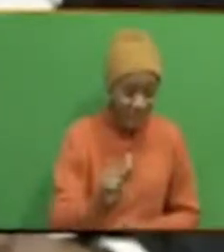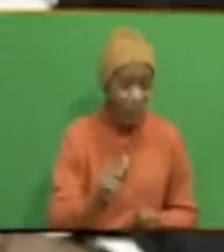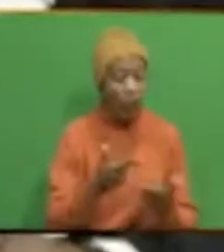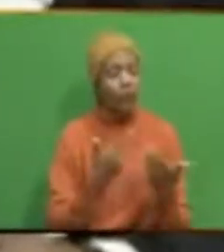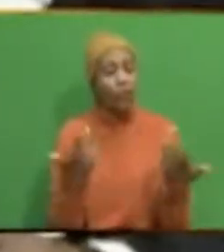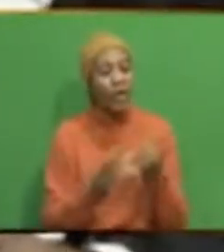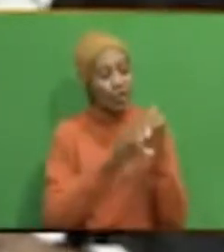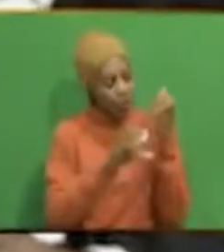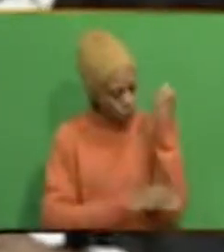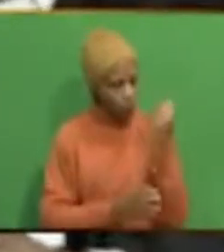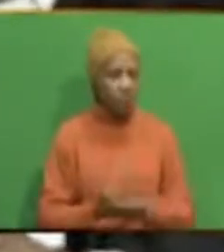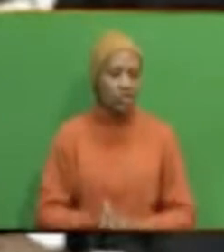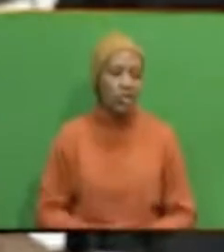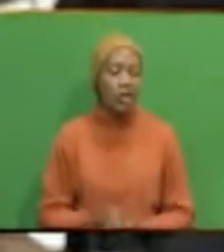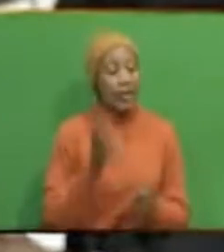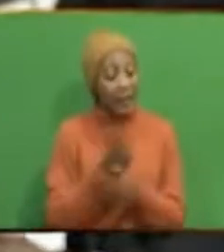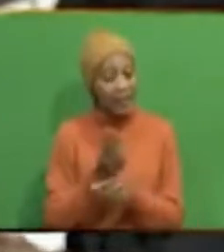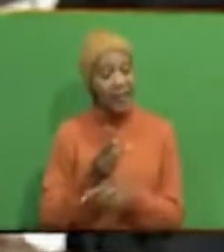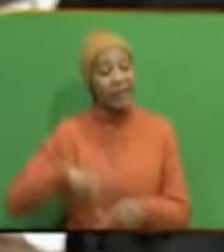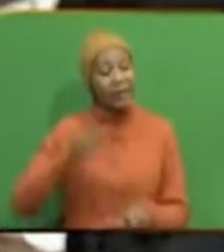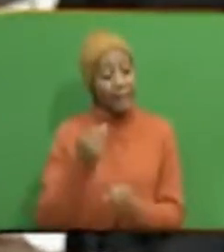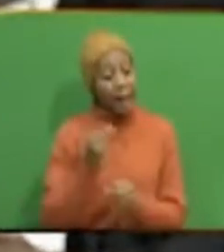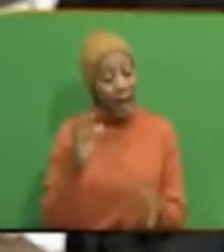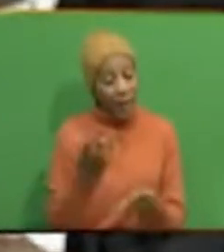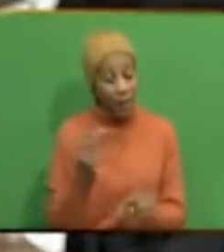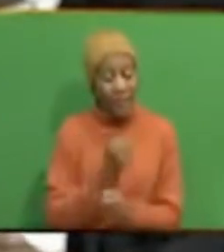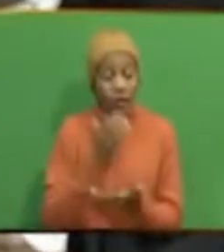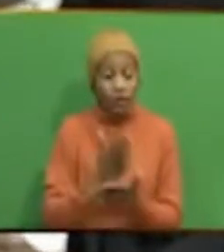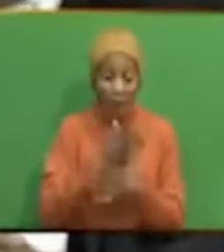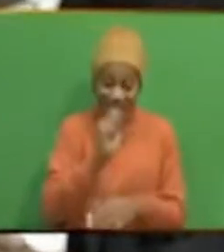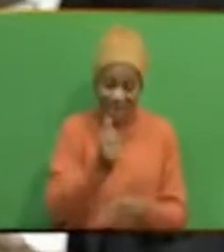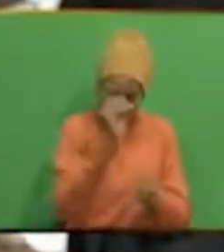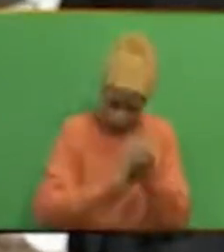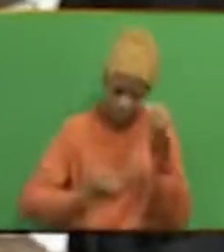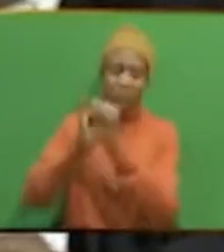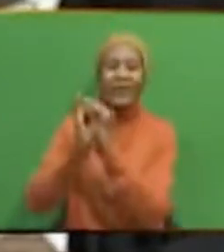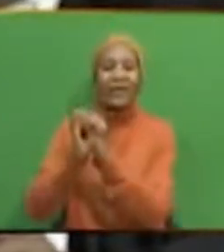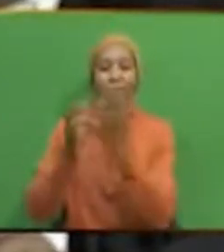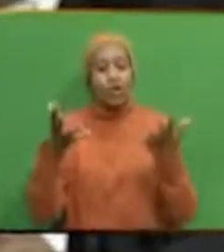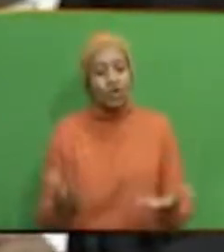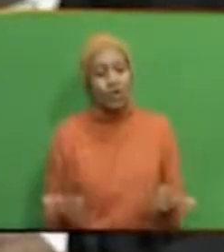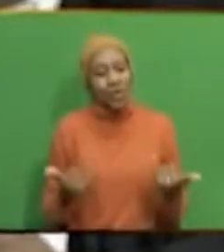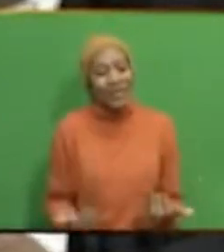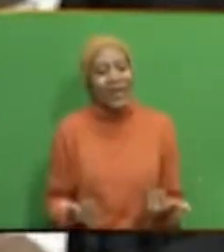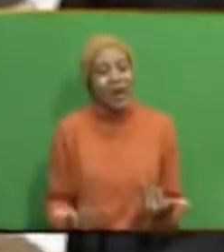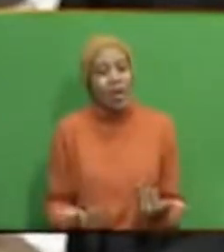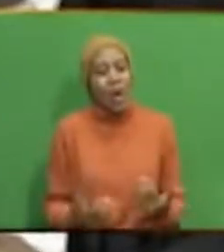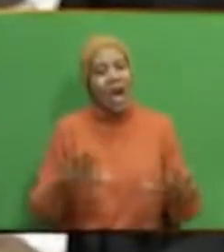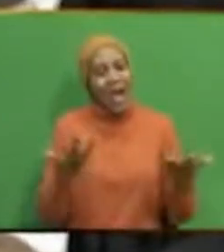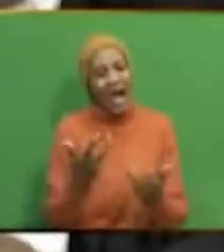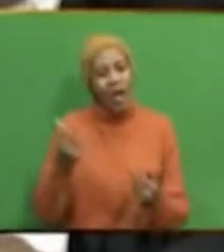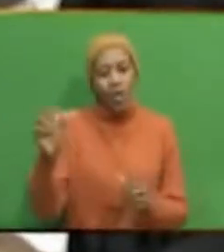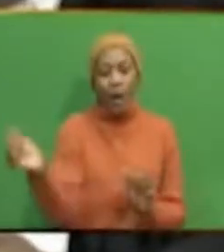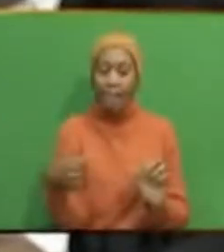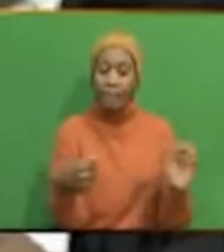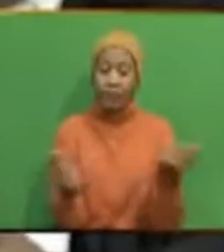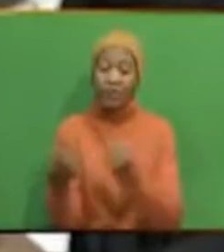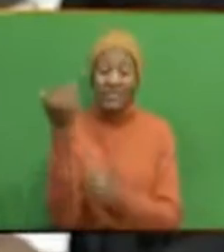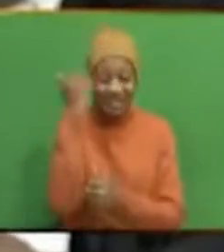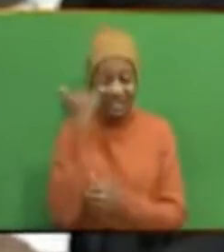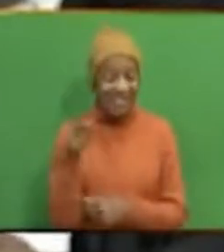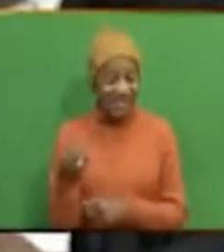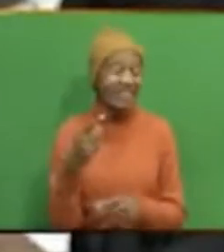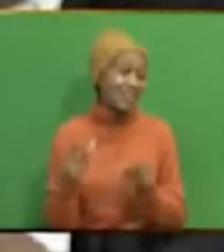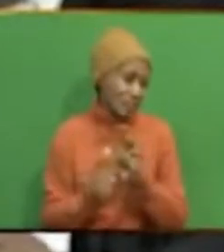vests in our judges, which also guarantees its independence. And this makes issues of how judges are appointed critical to